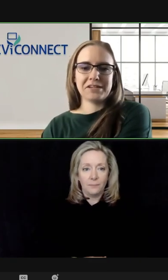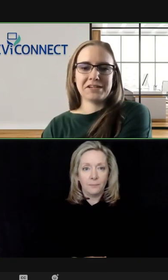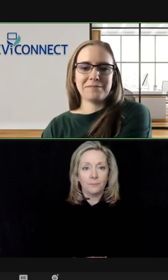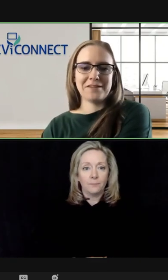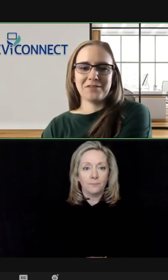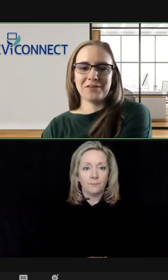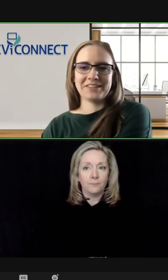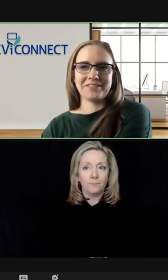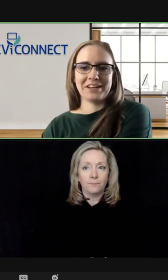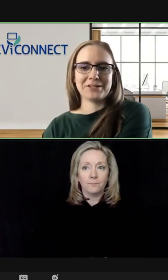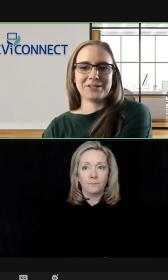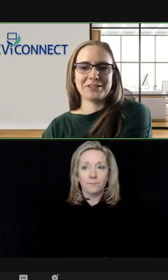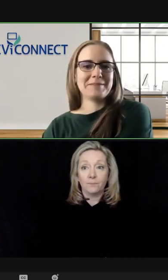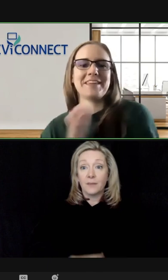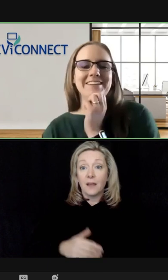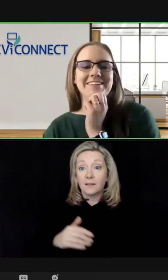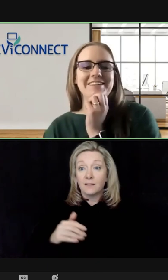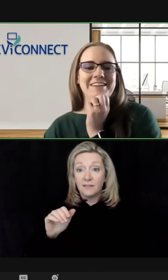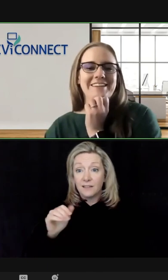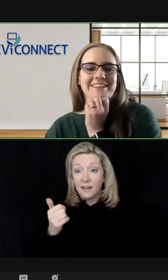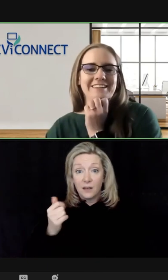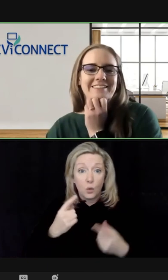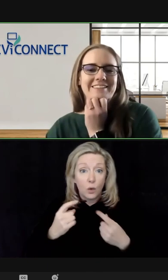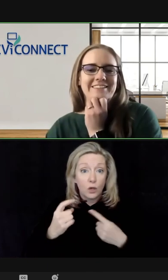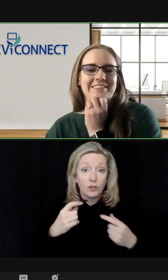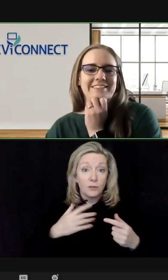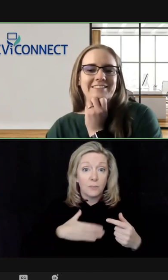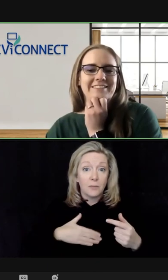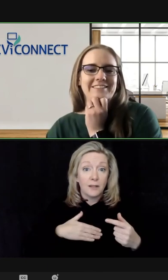Please feel free to chime in if you guys have any questions about that.